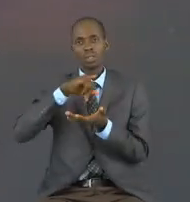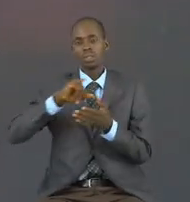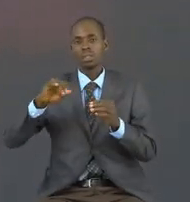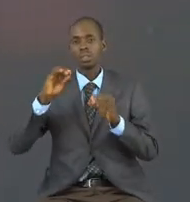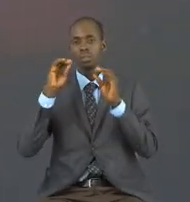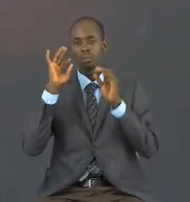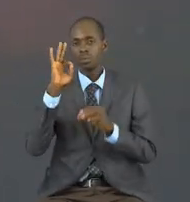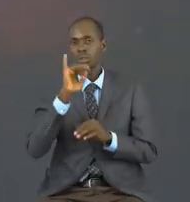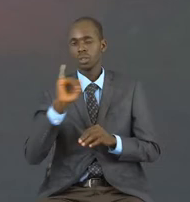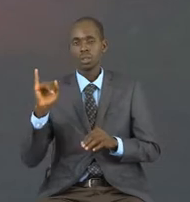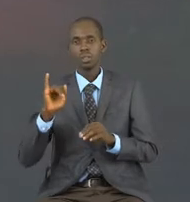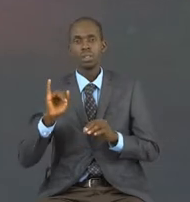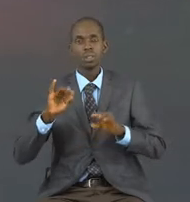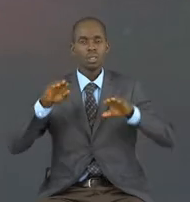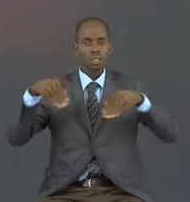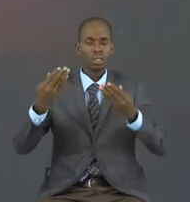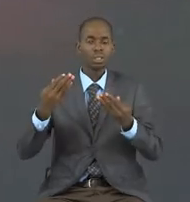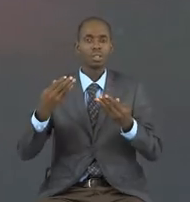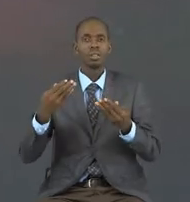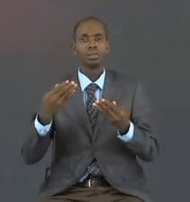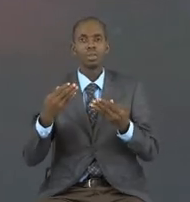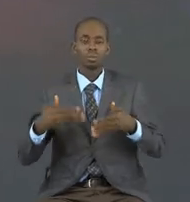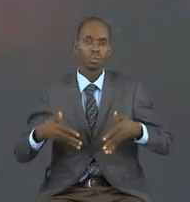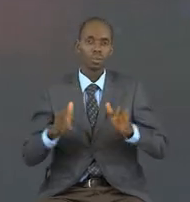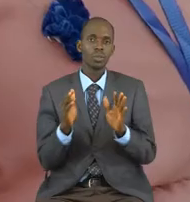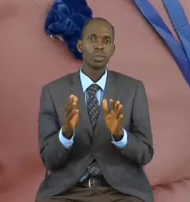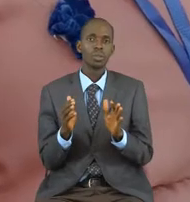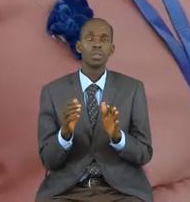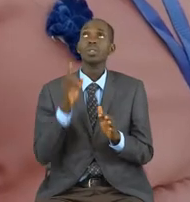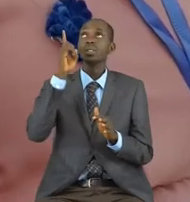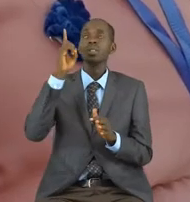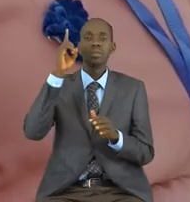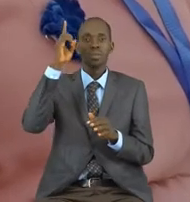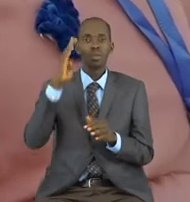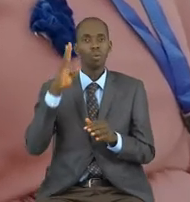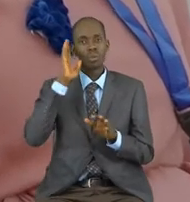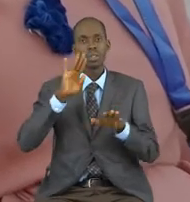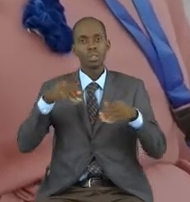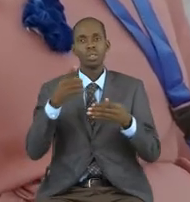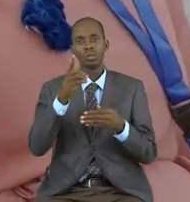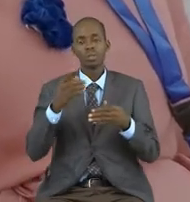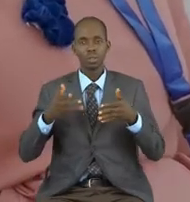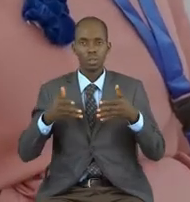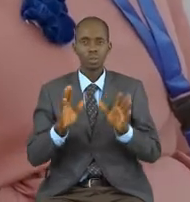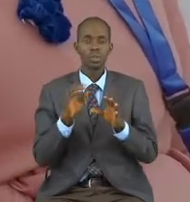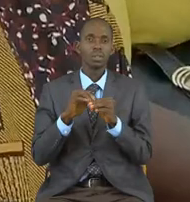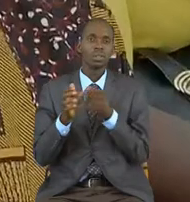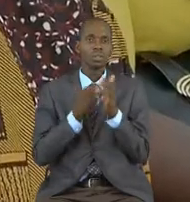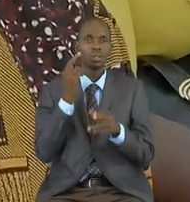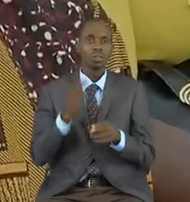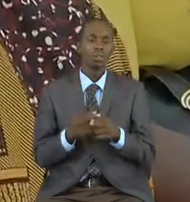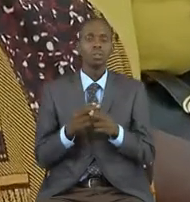gave them utterance. He'll give you utterance. Amen. I said he'll give you utterance.